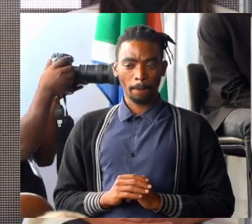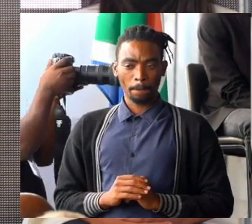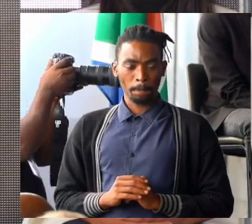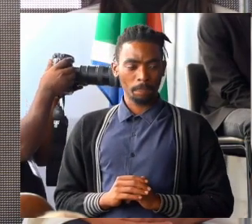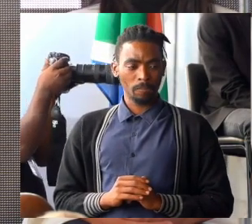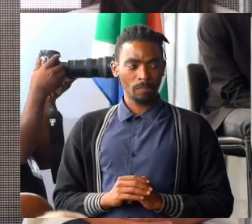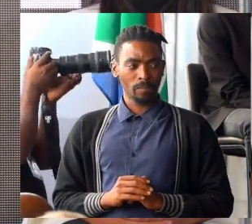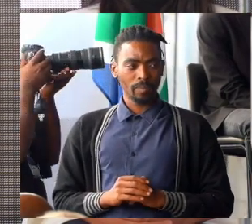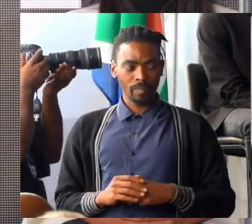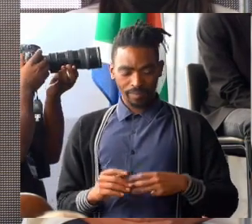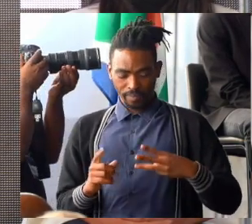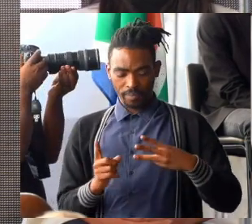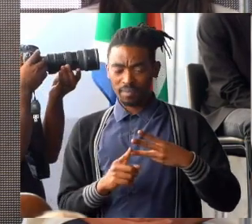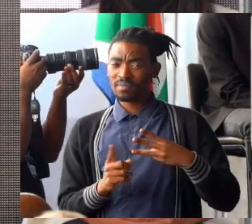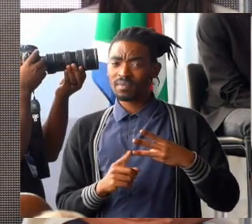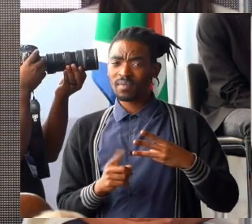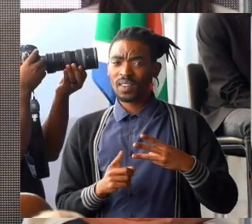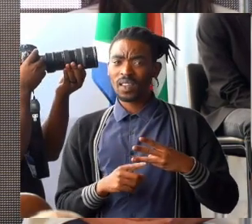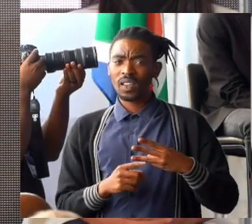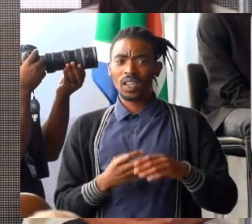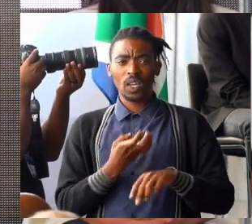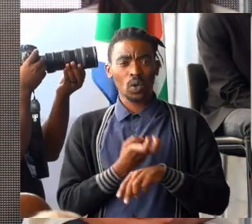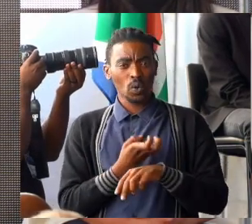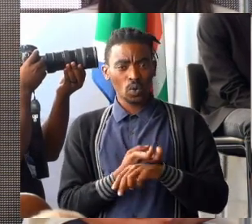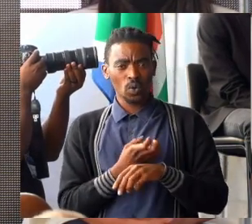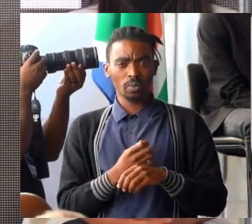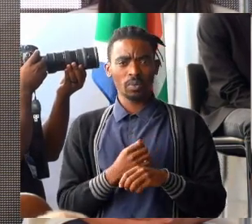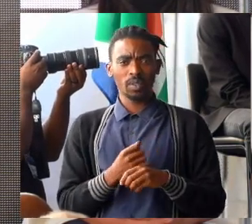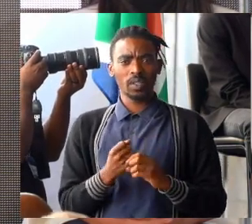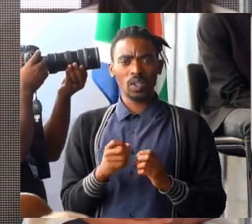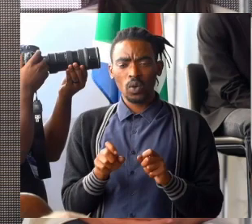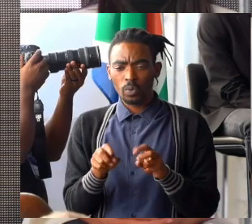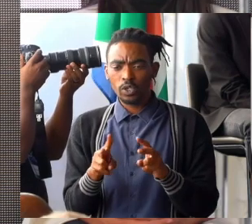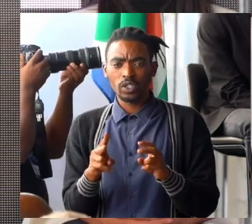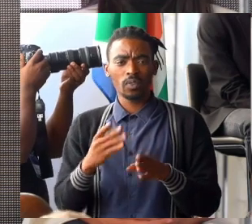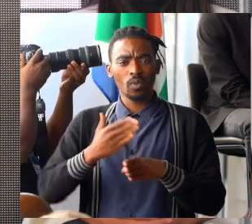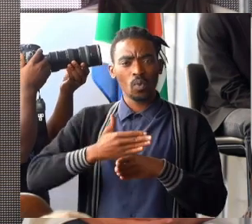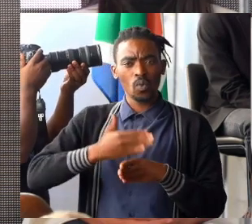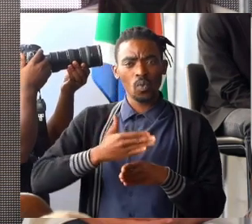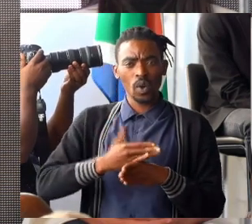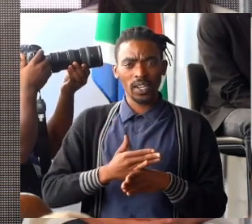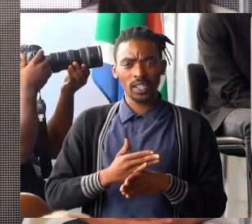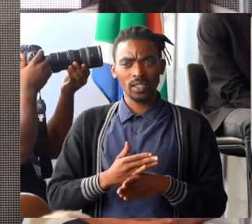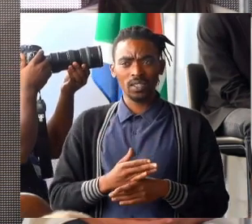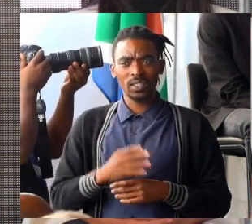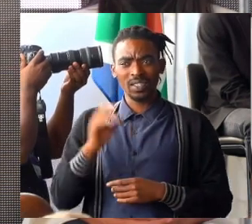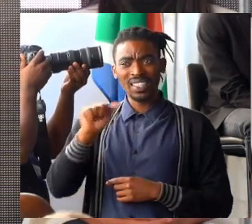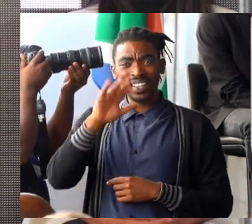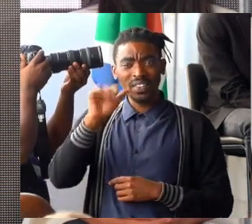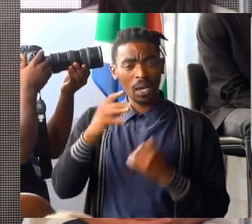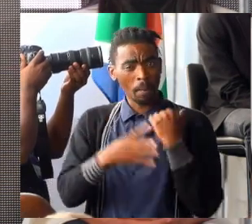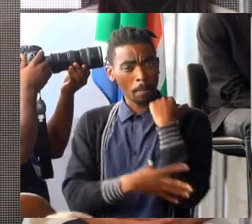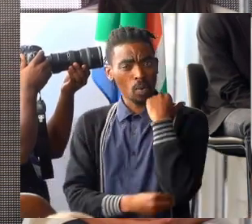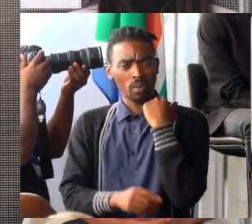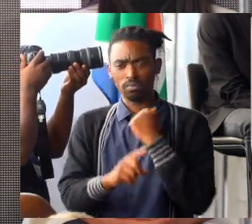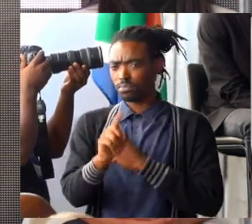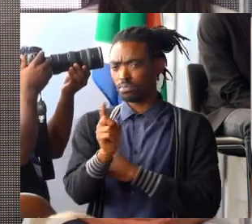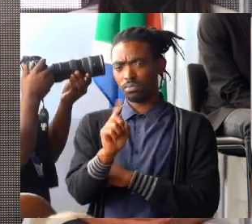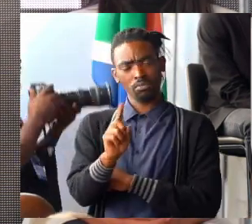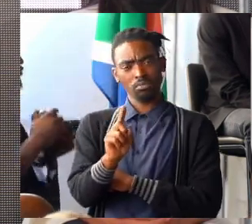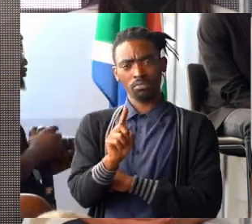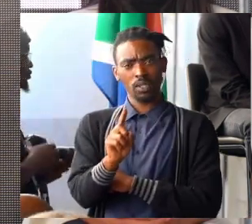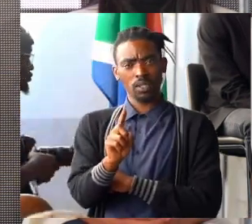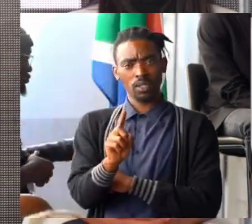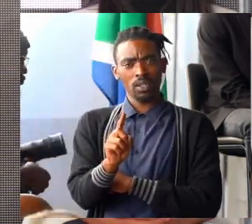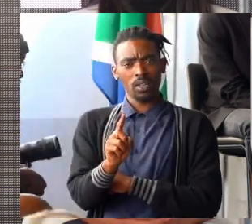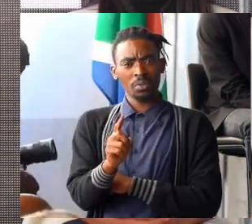The third is building an economy that creates jobs and opportunities for everyone. South Africa is not poor. We should not be